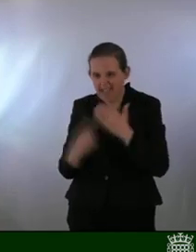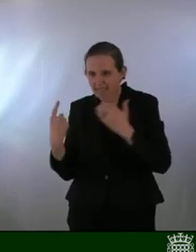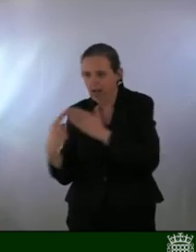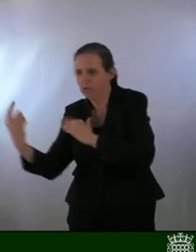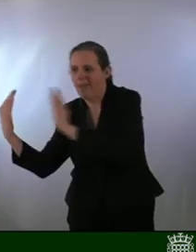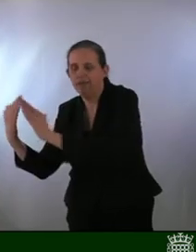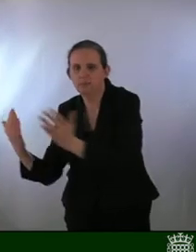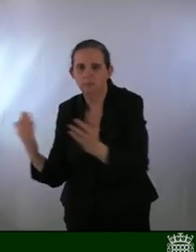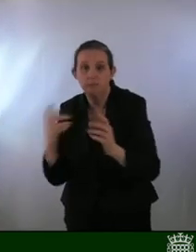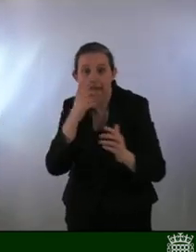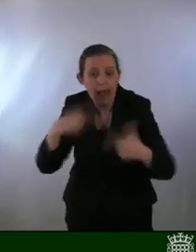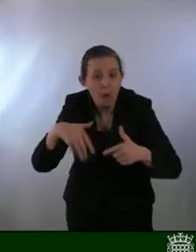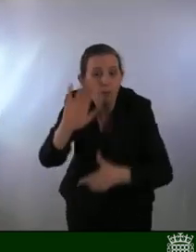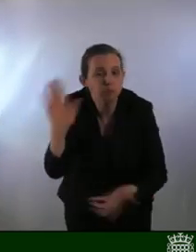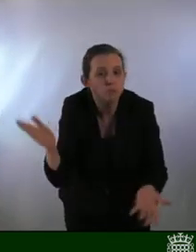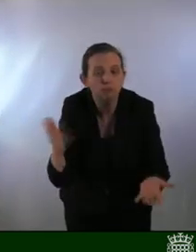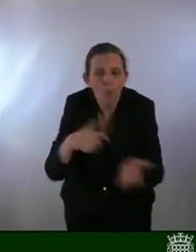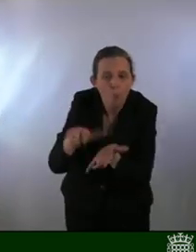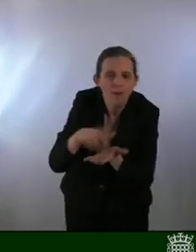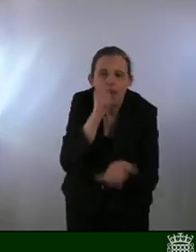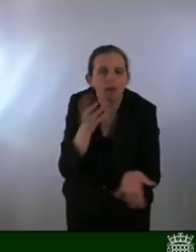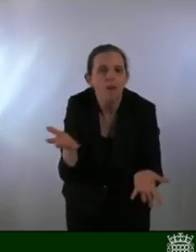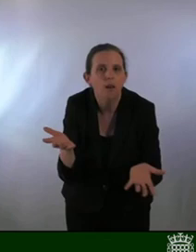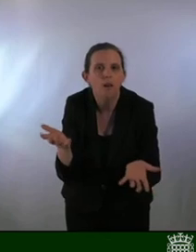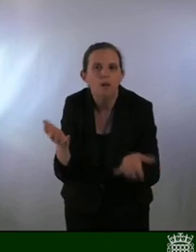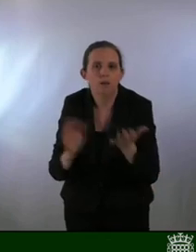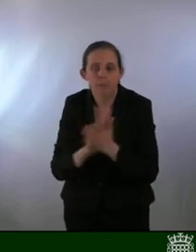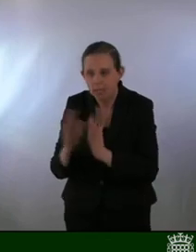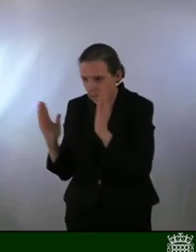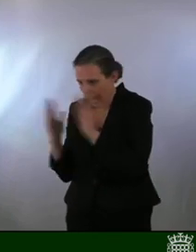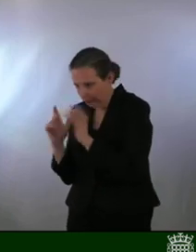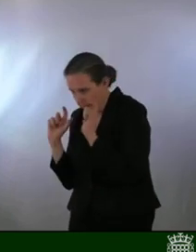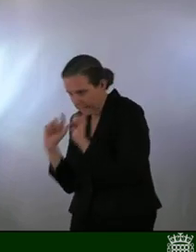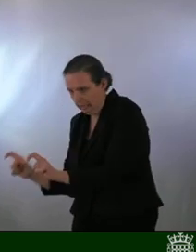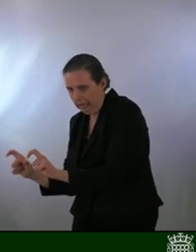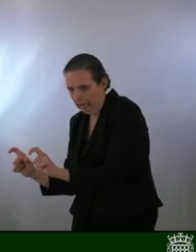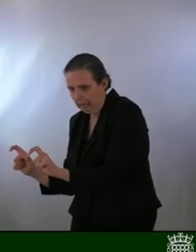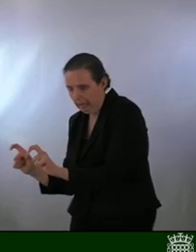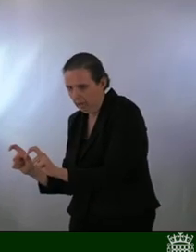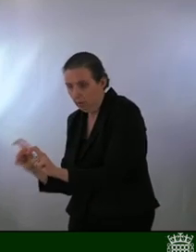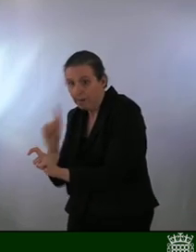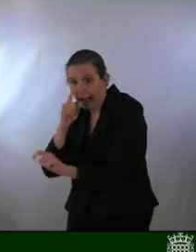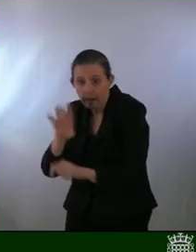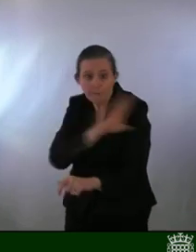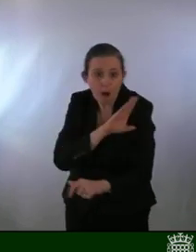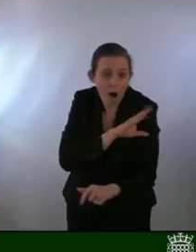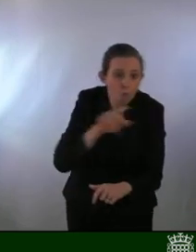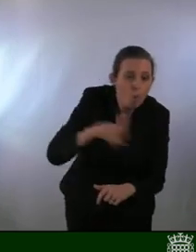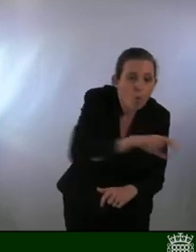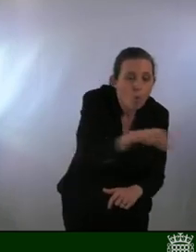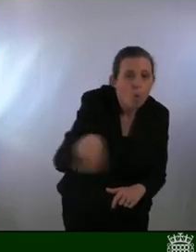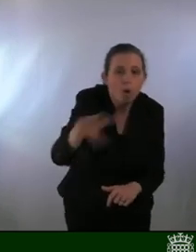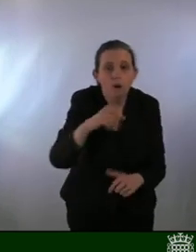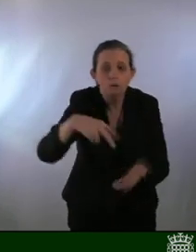because if you are self-isolating, are you due to be housebound fully, or can you go in a park and walk your pets